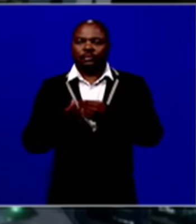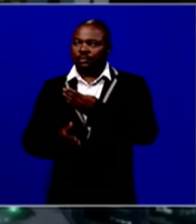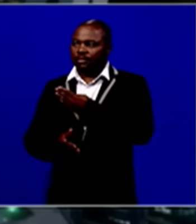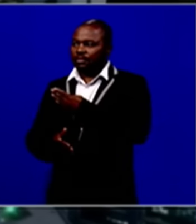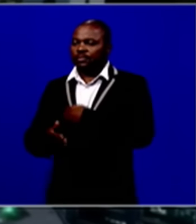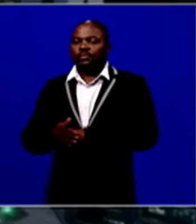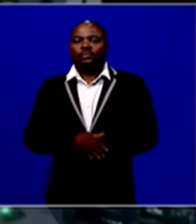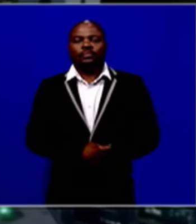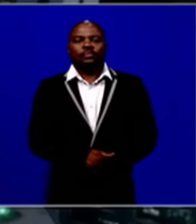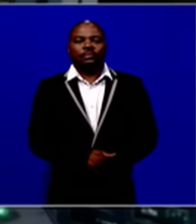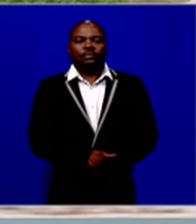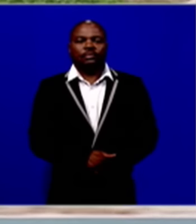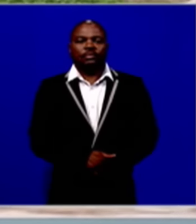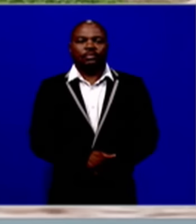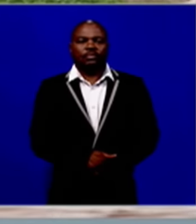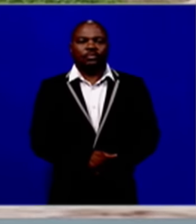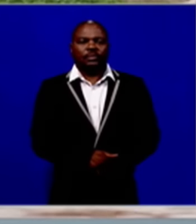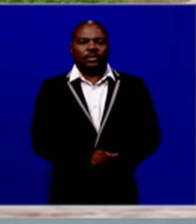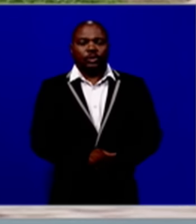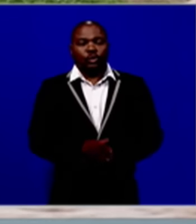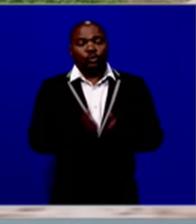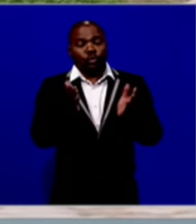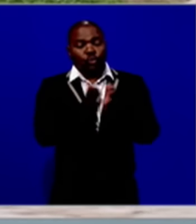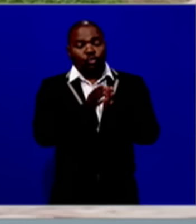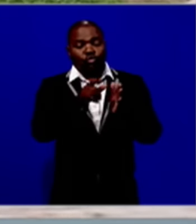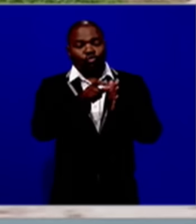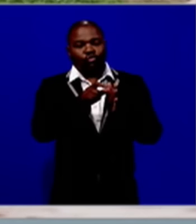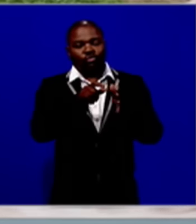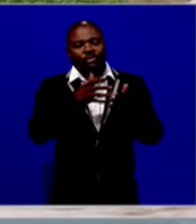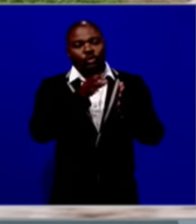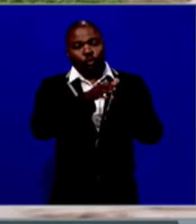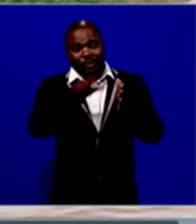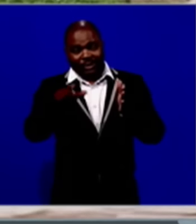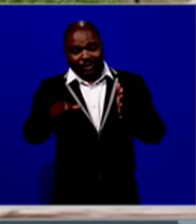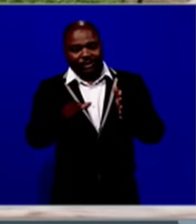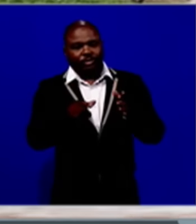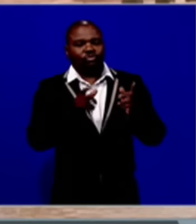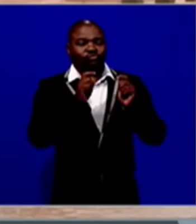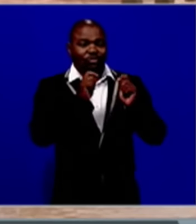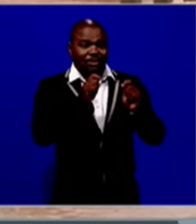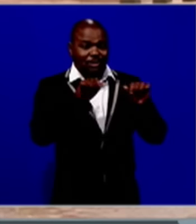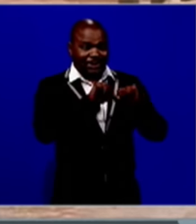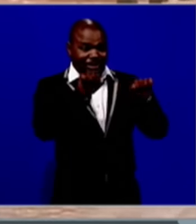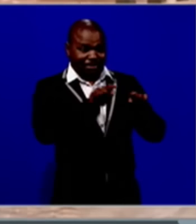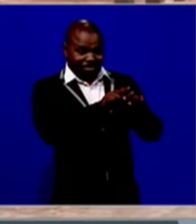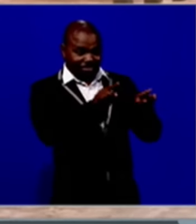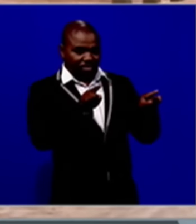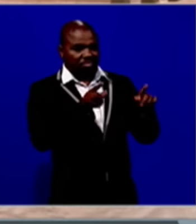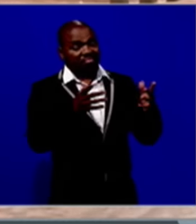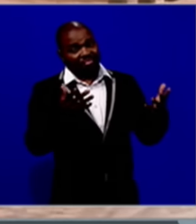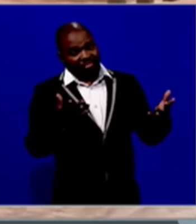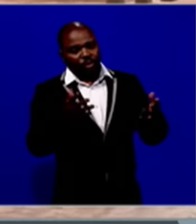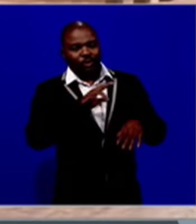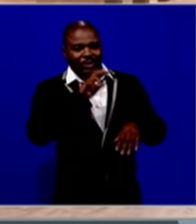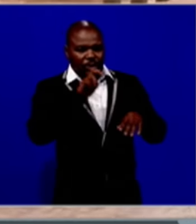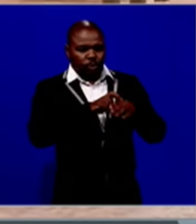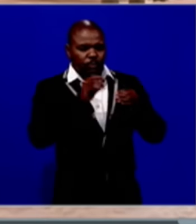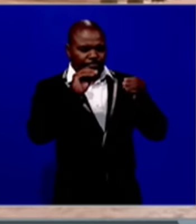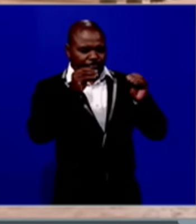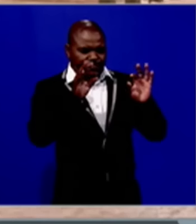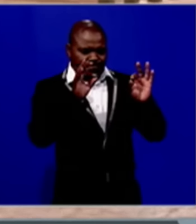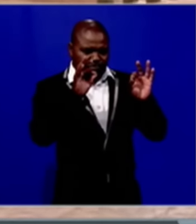latela. Our scholar transport system obviously needs to be well geared